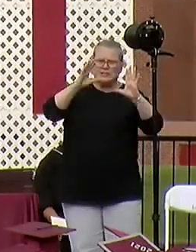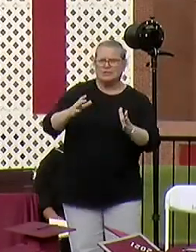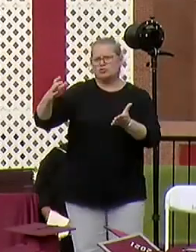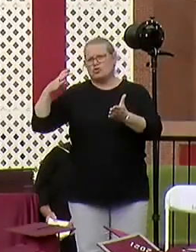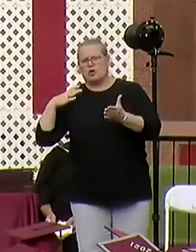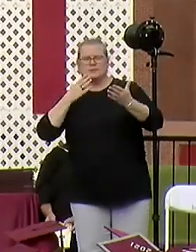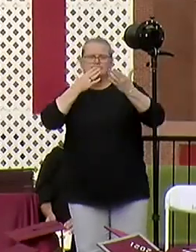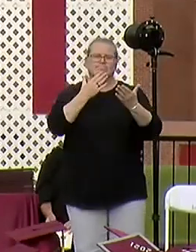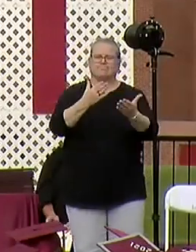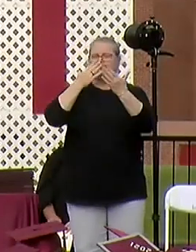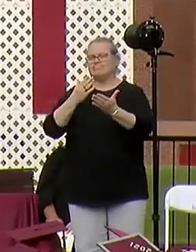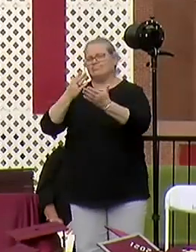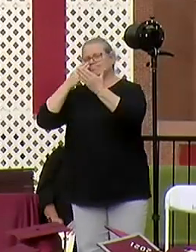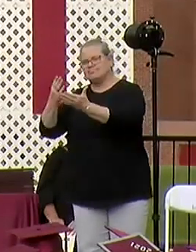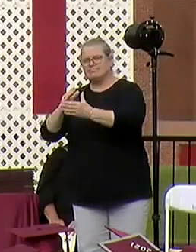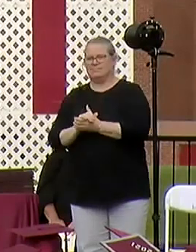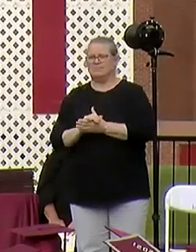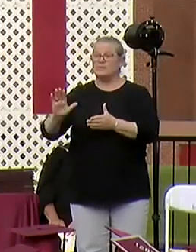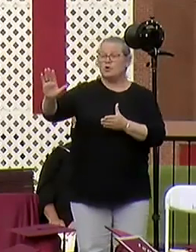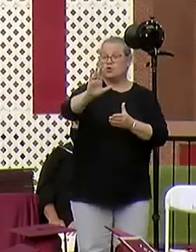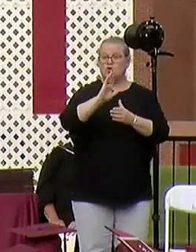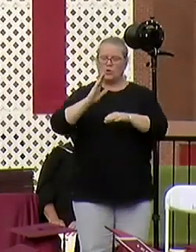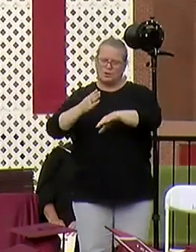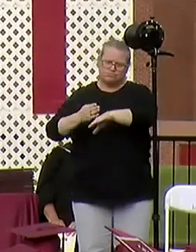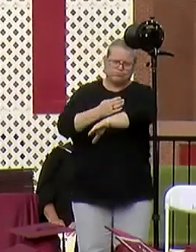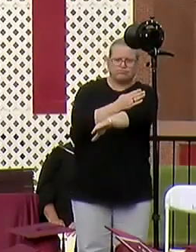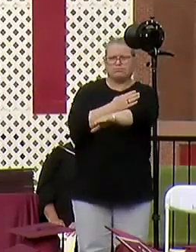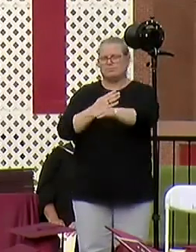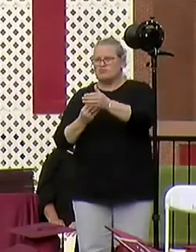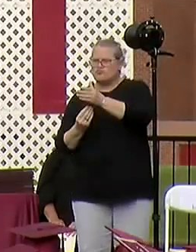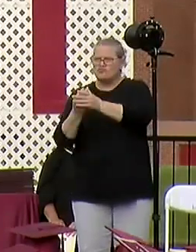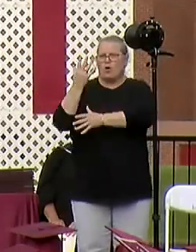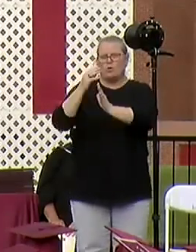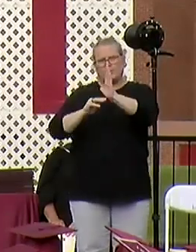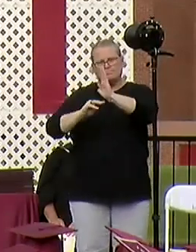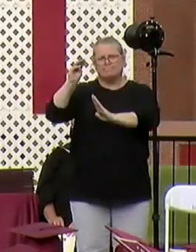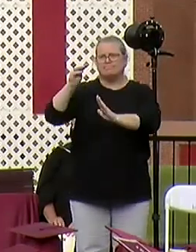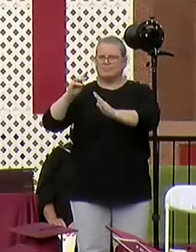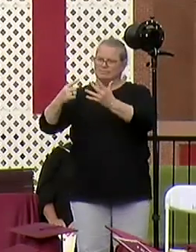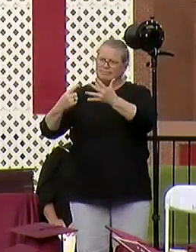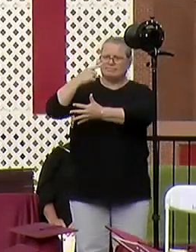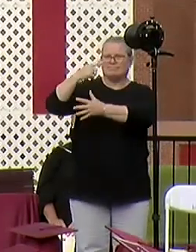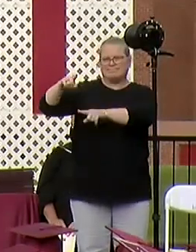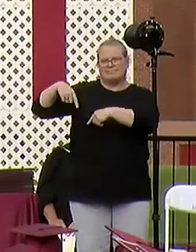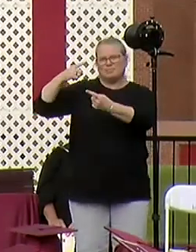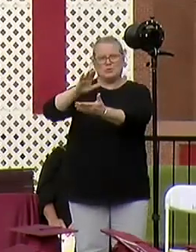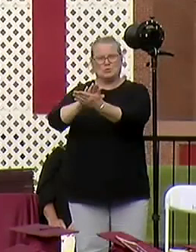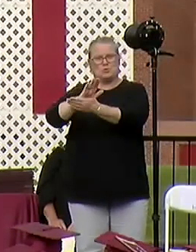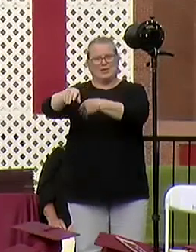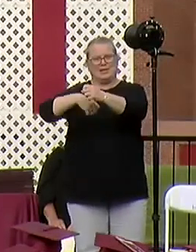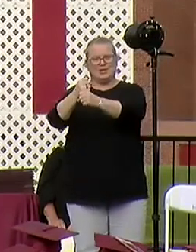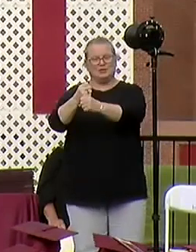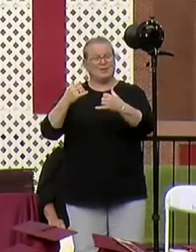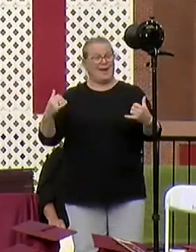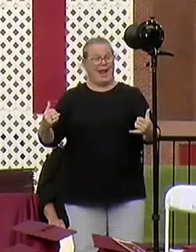and you reflected on your growth through your school years. Now, as you leave this very